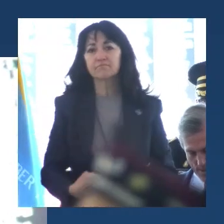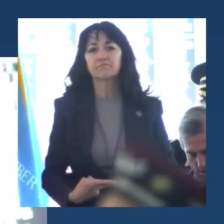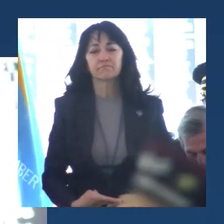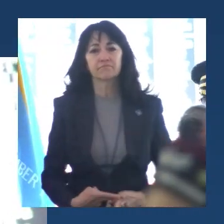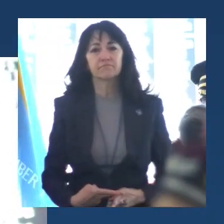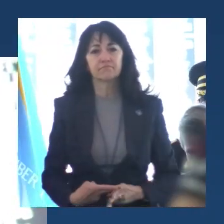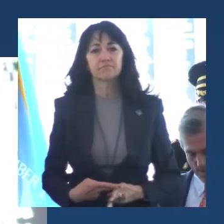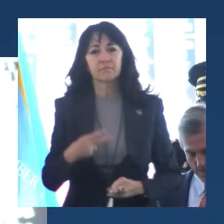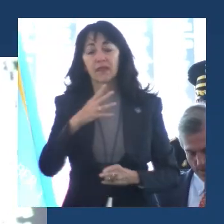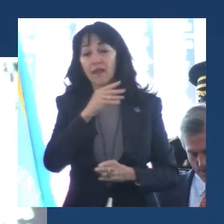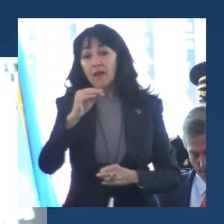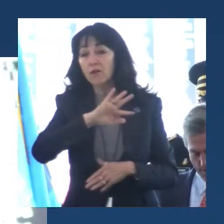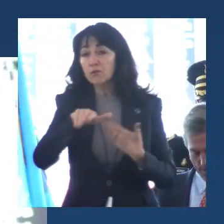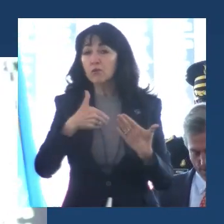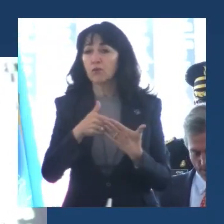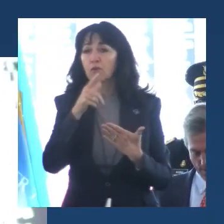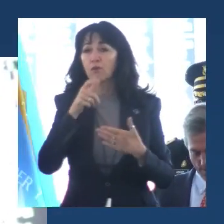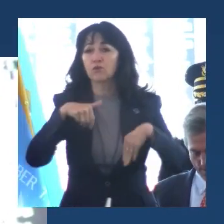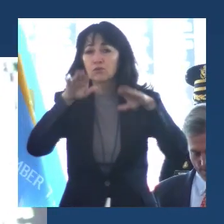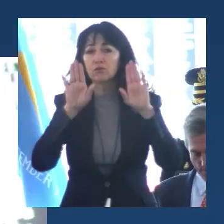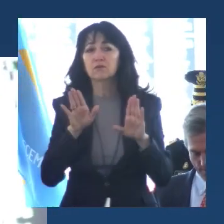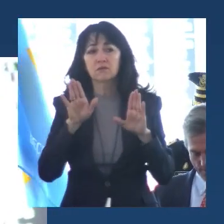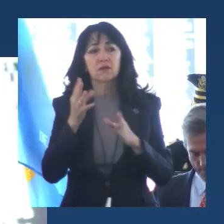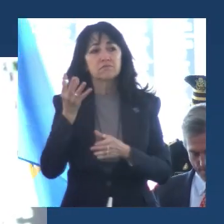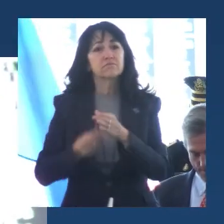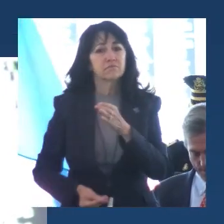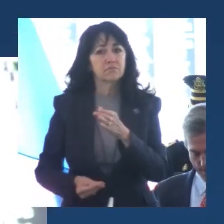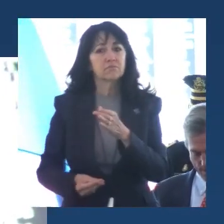all who have lost their lives while serving.